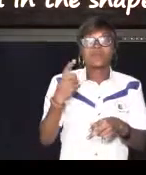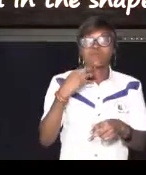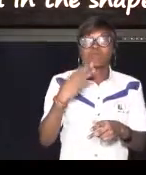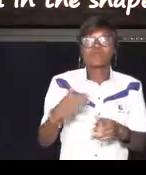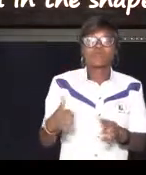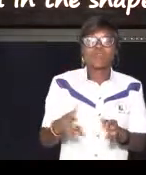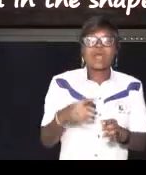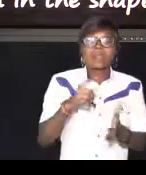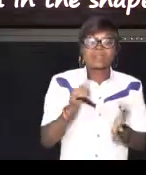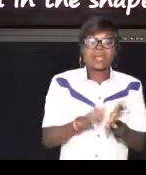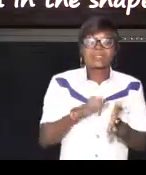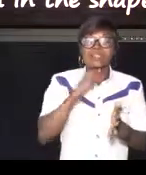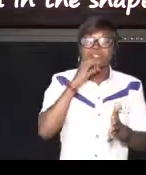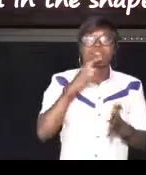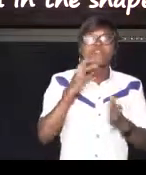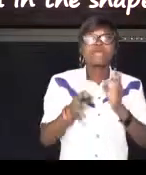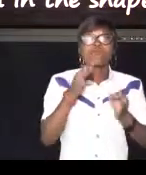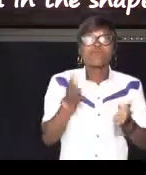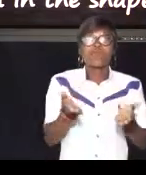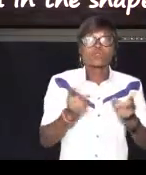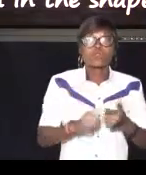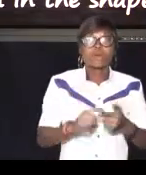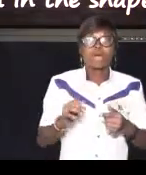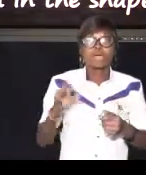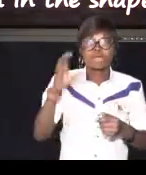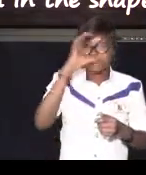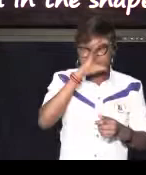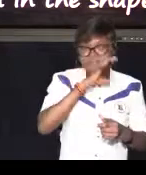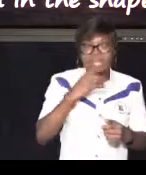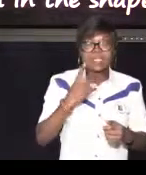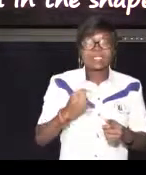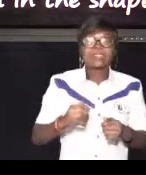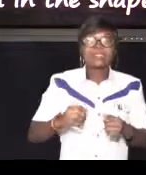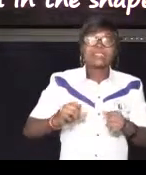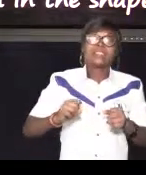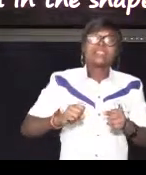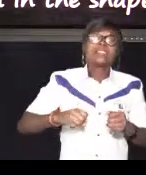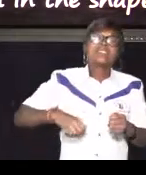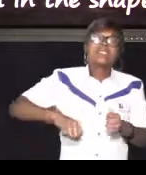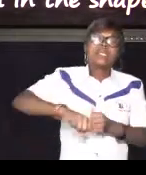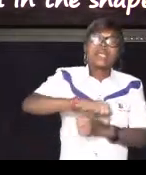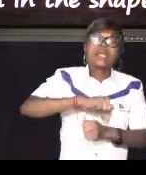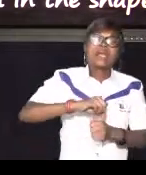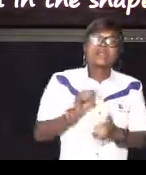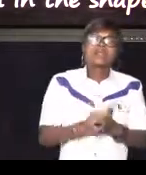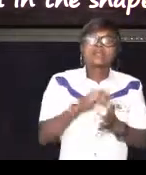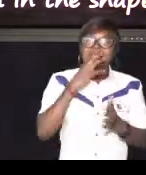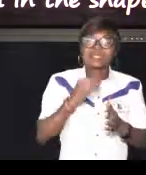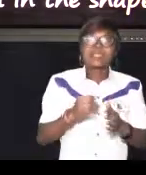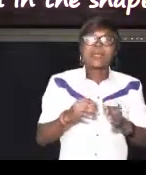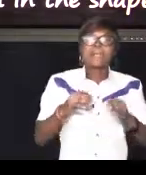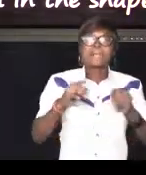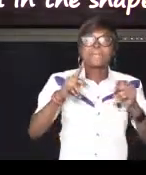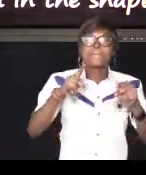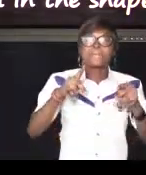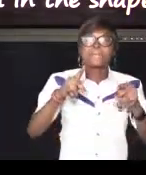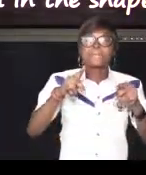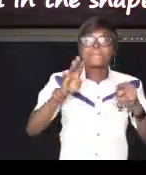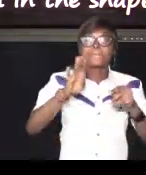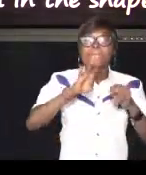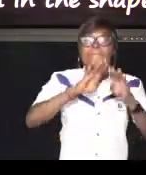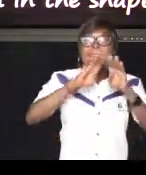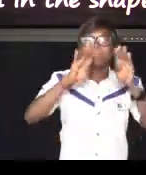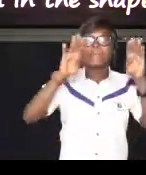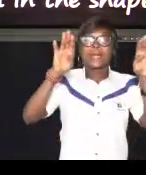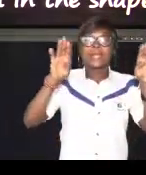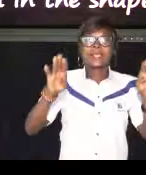for the space covered. That is, we want to find the area. We know that from one end to the other end, that's the breadth, is